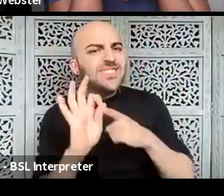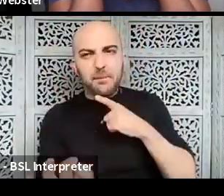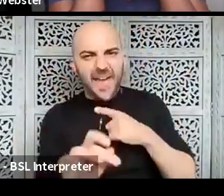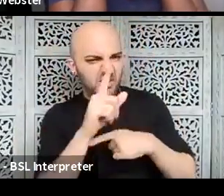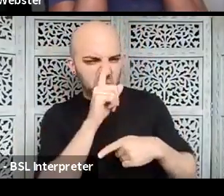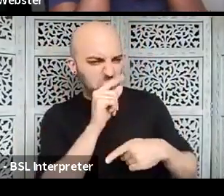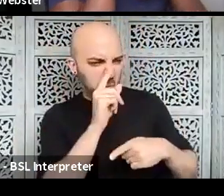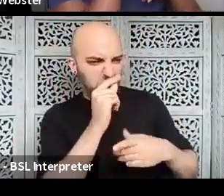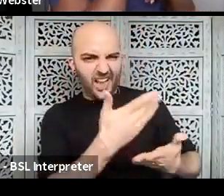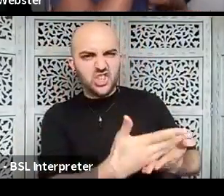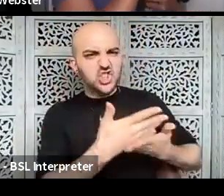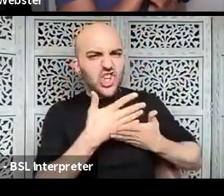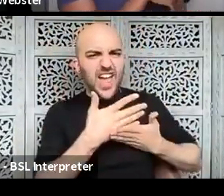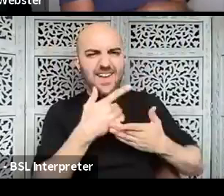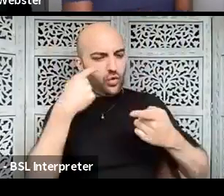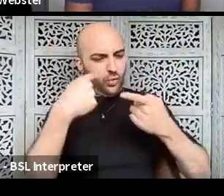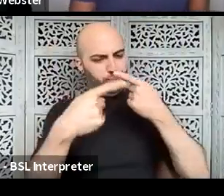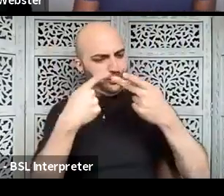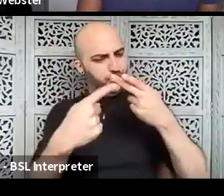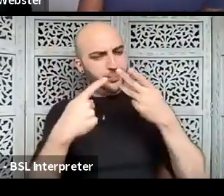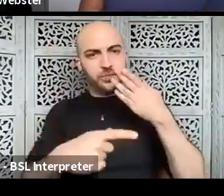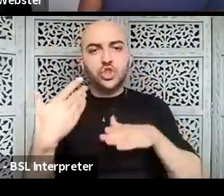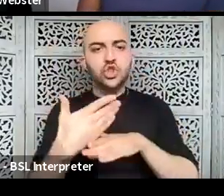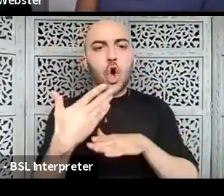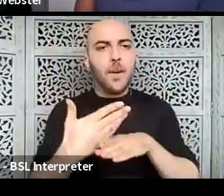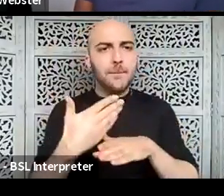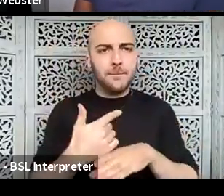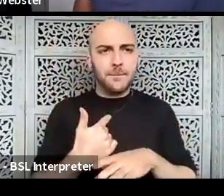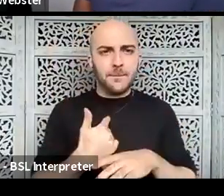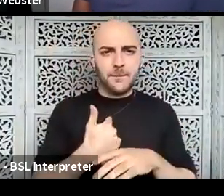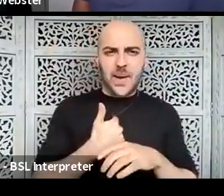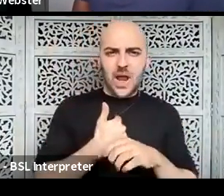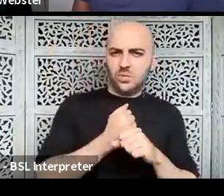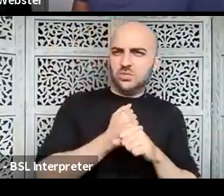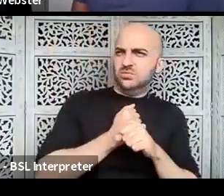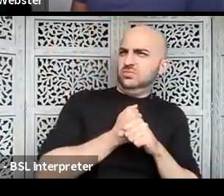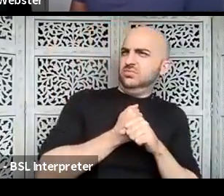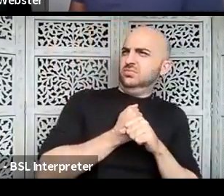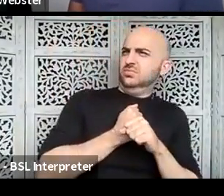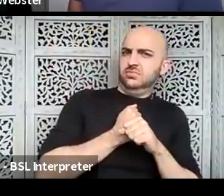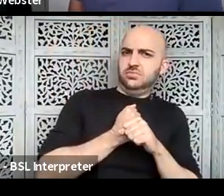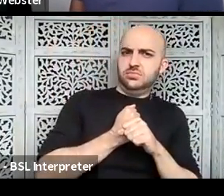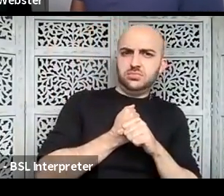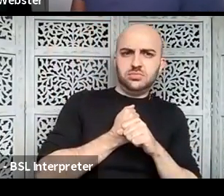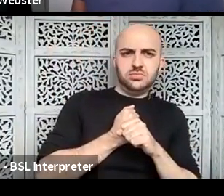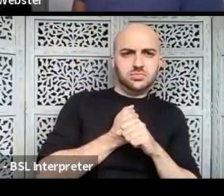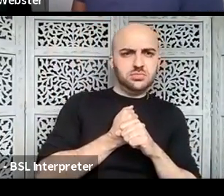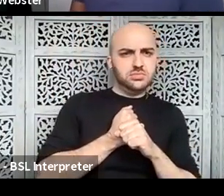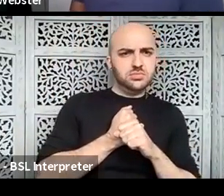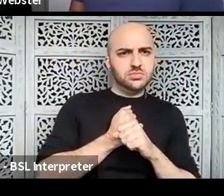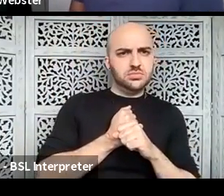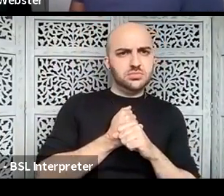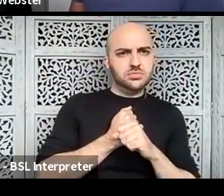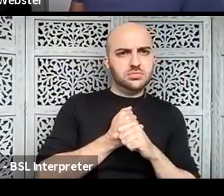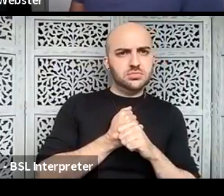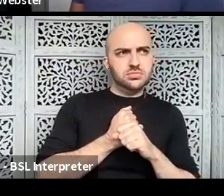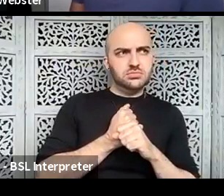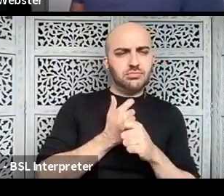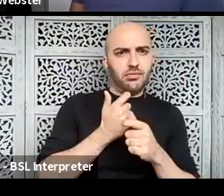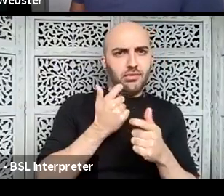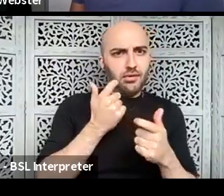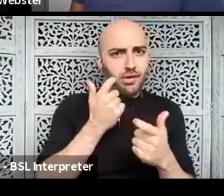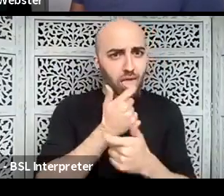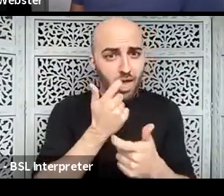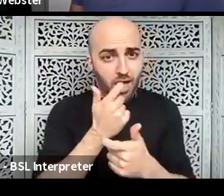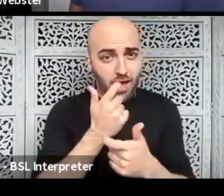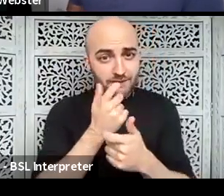for this job and that job and the other job? And I stopped in my tracks and kind of laughed out loud,